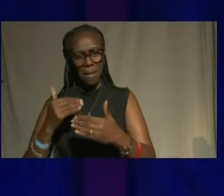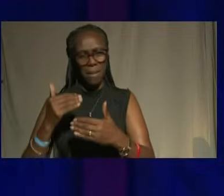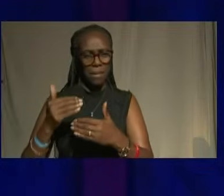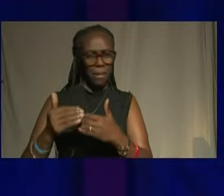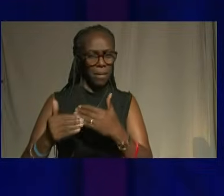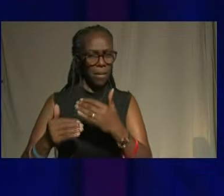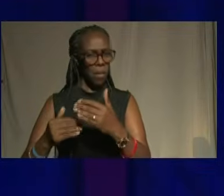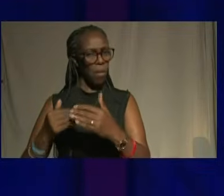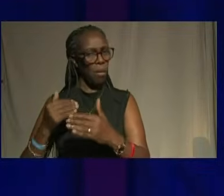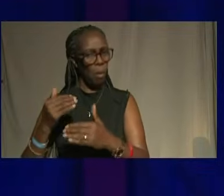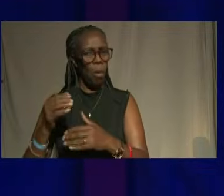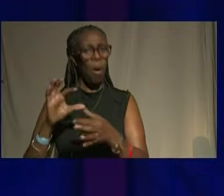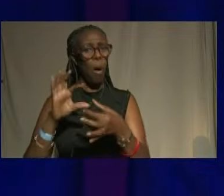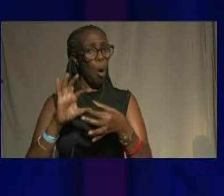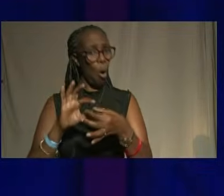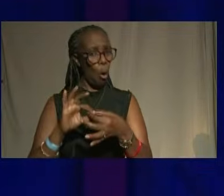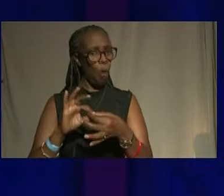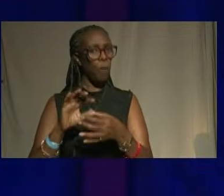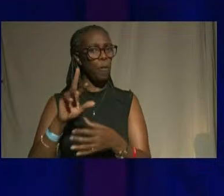recruiting was done